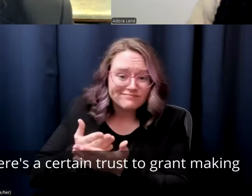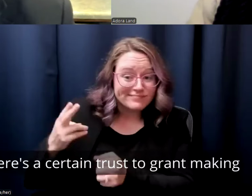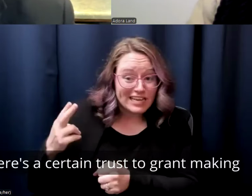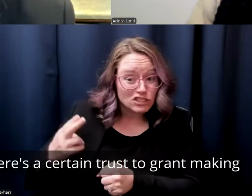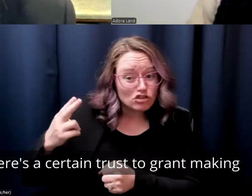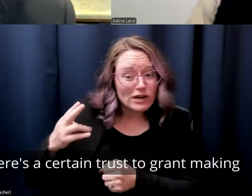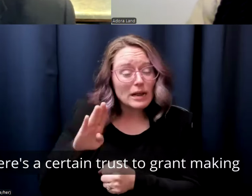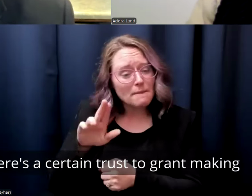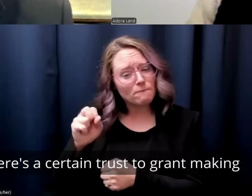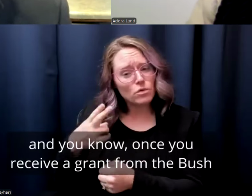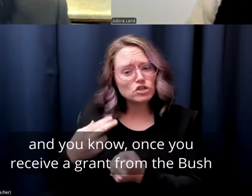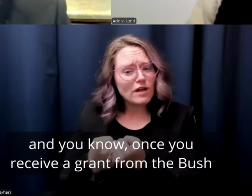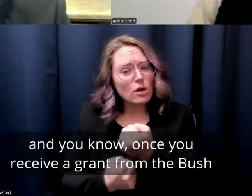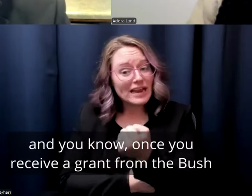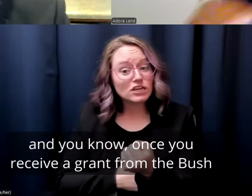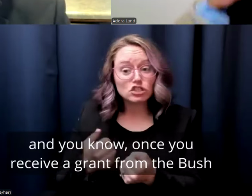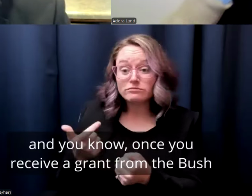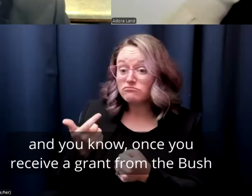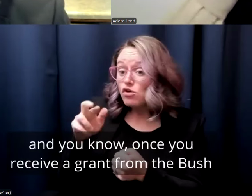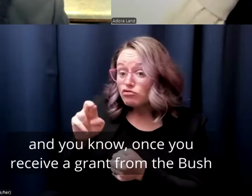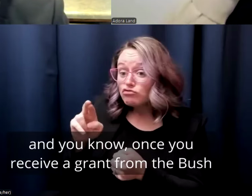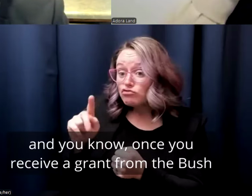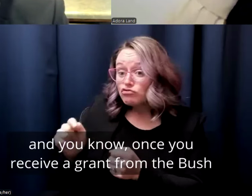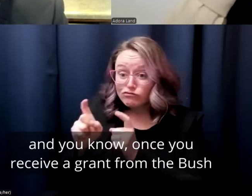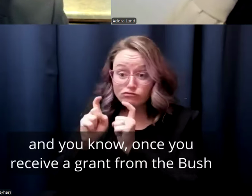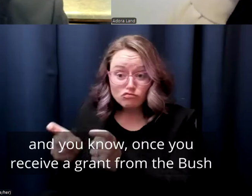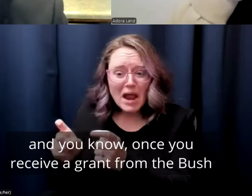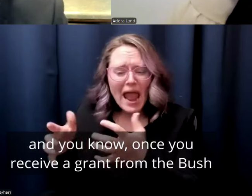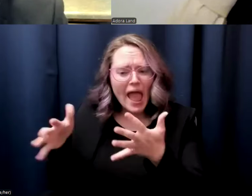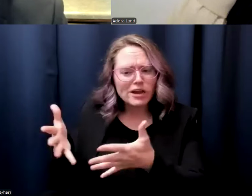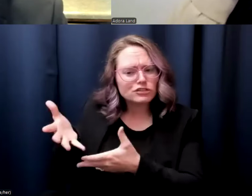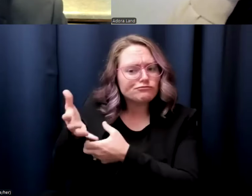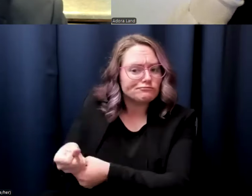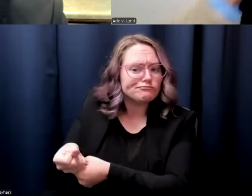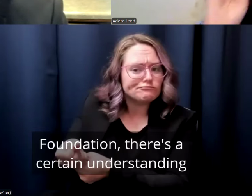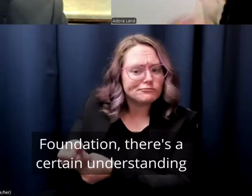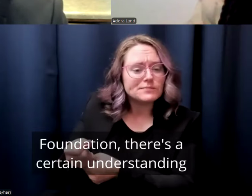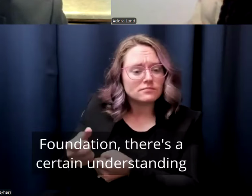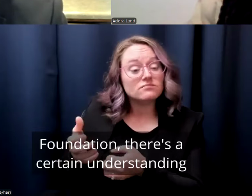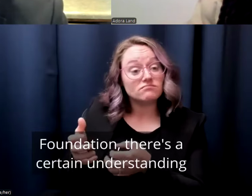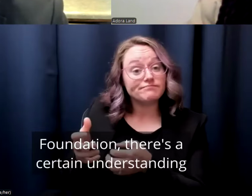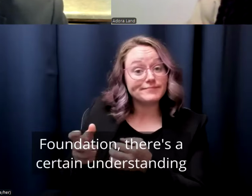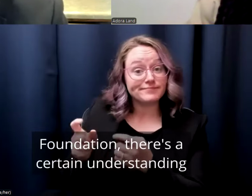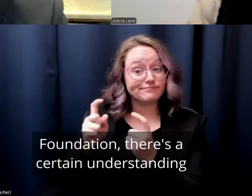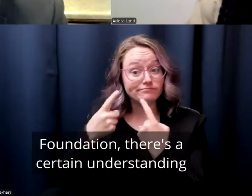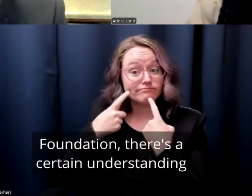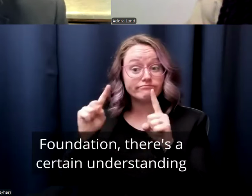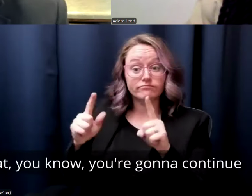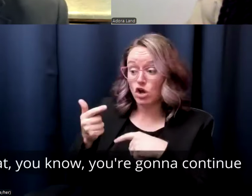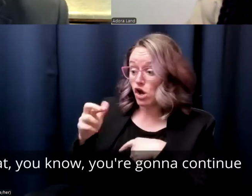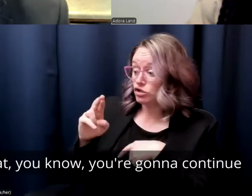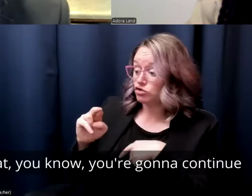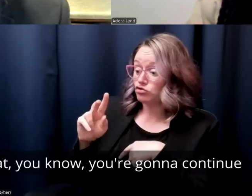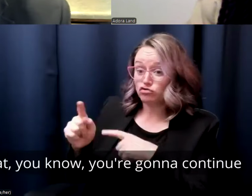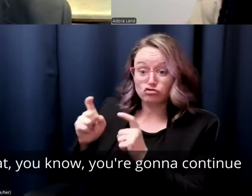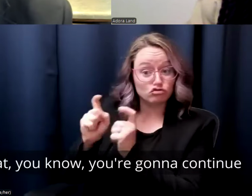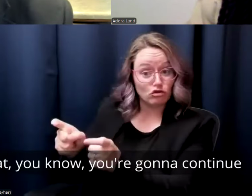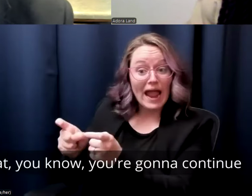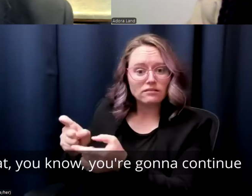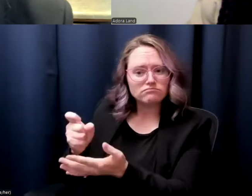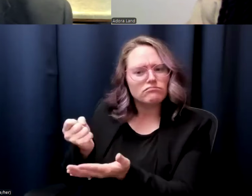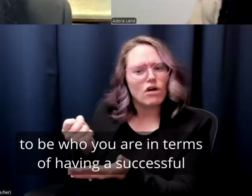to grant making. And, once you receive a grant from the Bush Foundation, there's a certain understanding that, you're going to